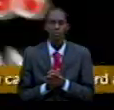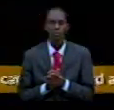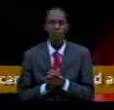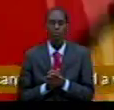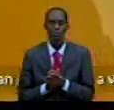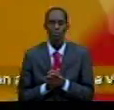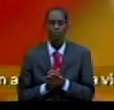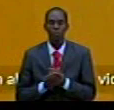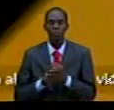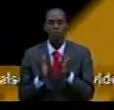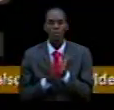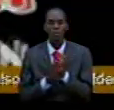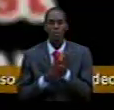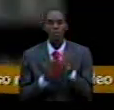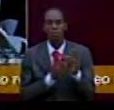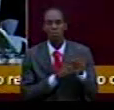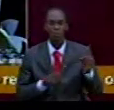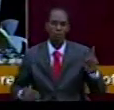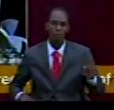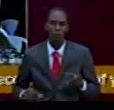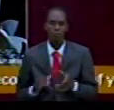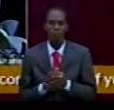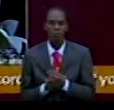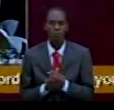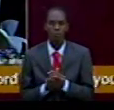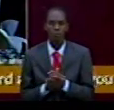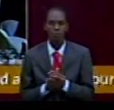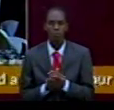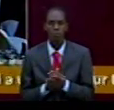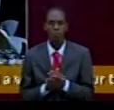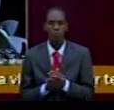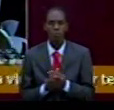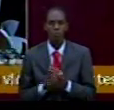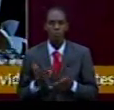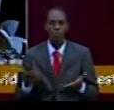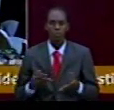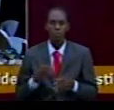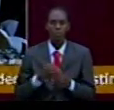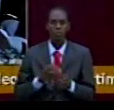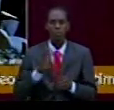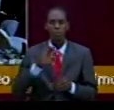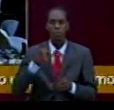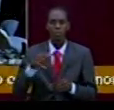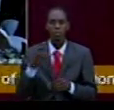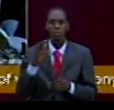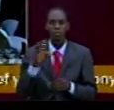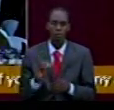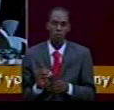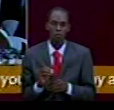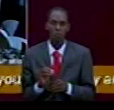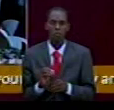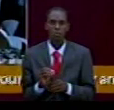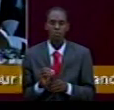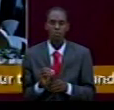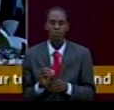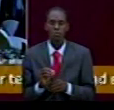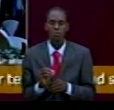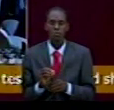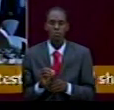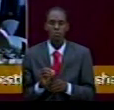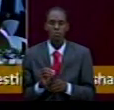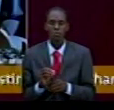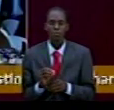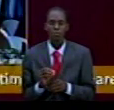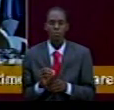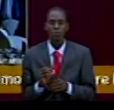Praise the Lord. Here in Ejigbo Group, all is the